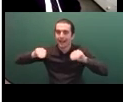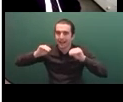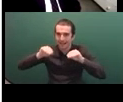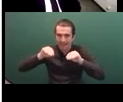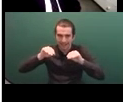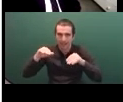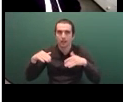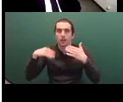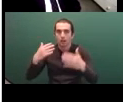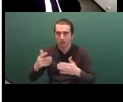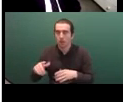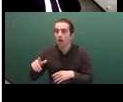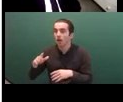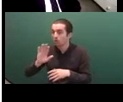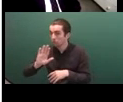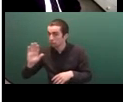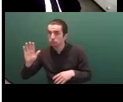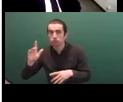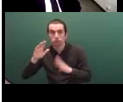teaching methods teacher can use.